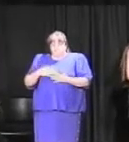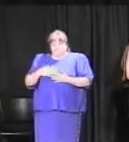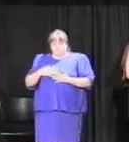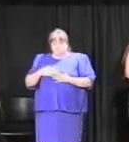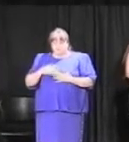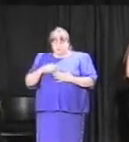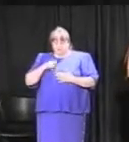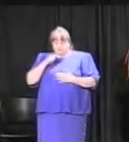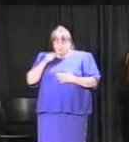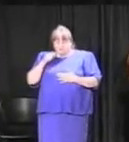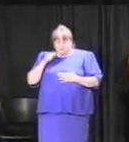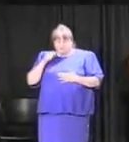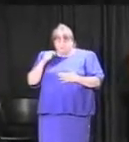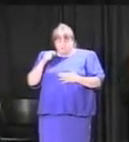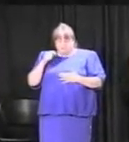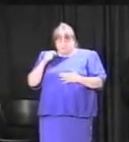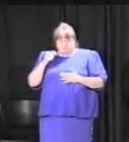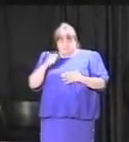I never,